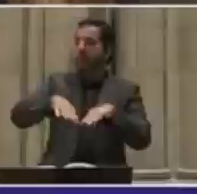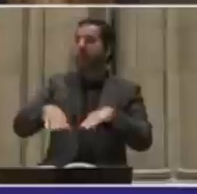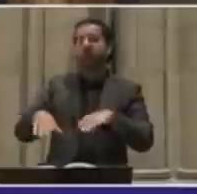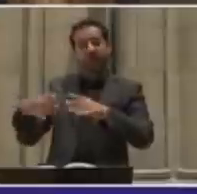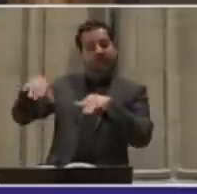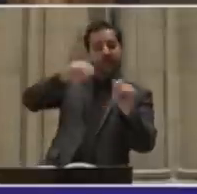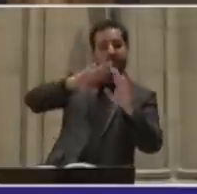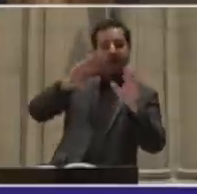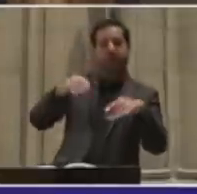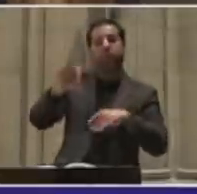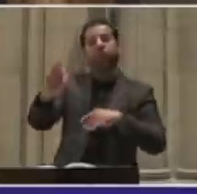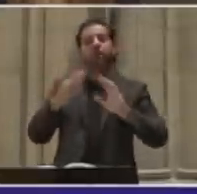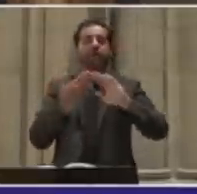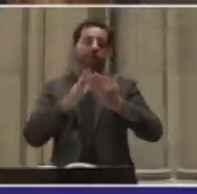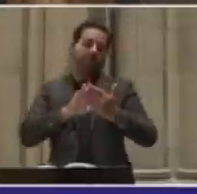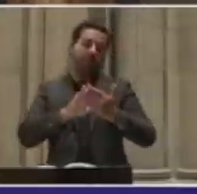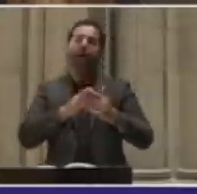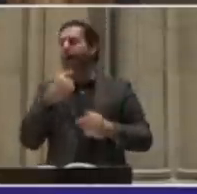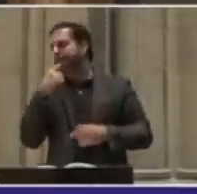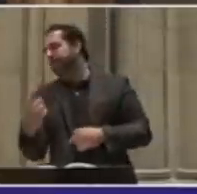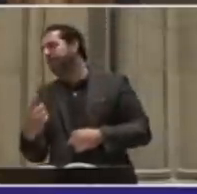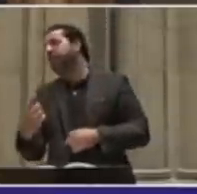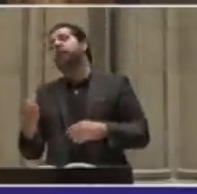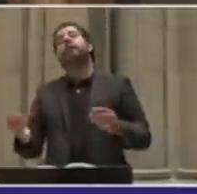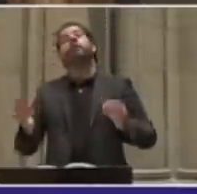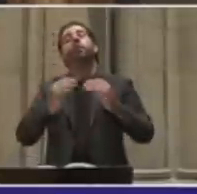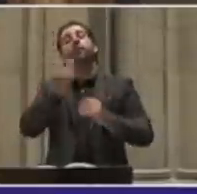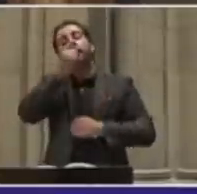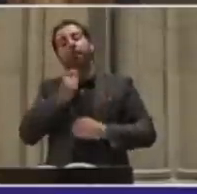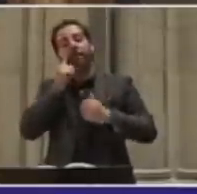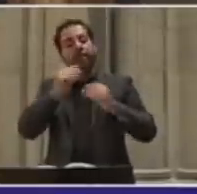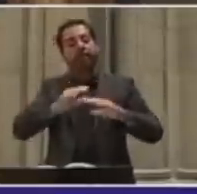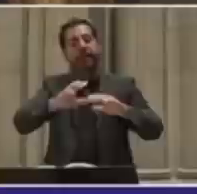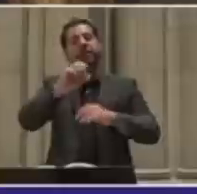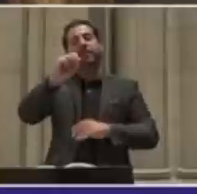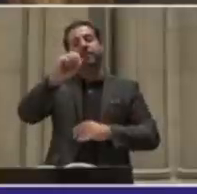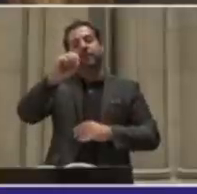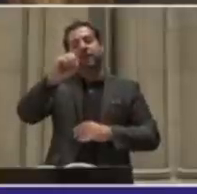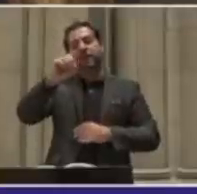town. Truly, I tell you, it will be more tolerable for the land of Sodom and